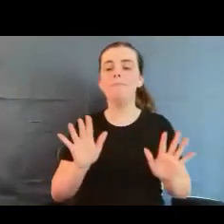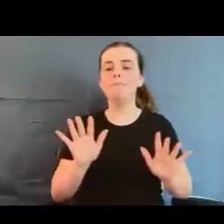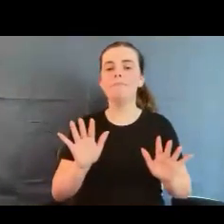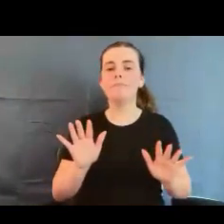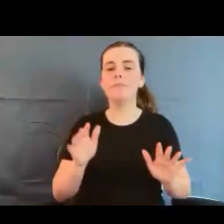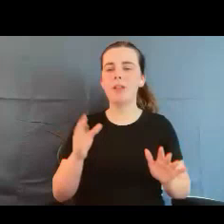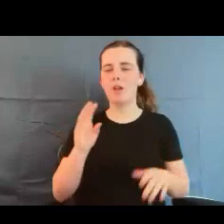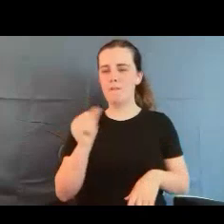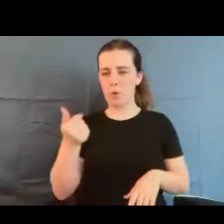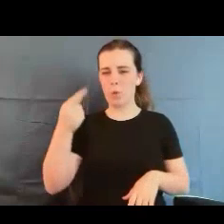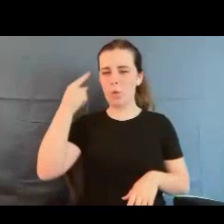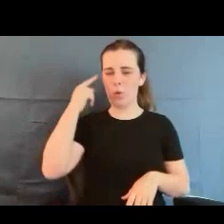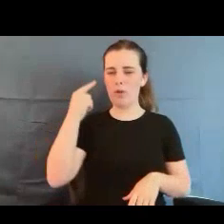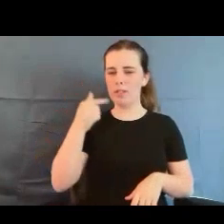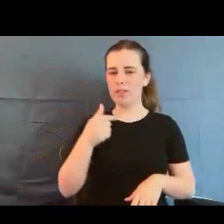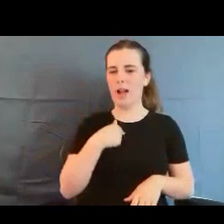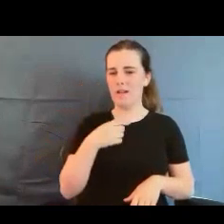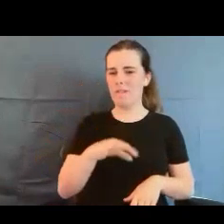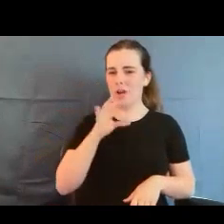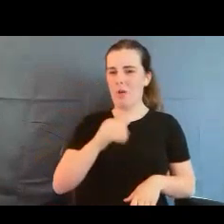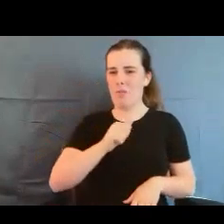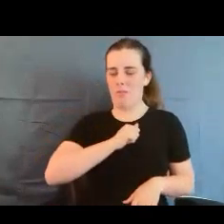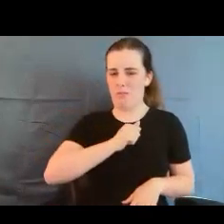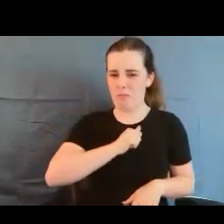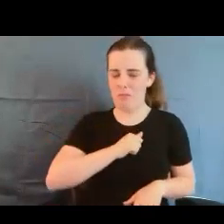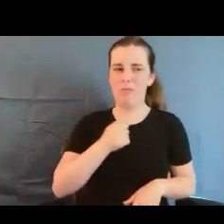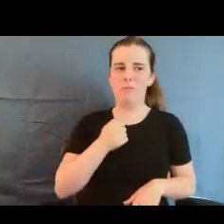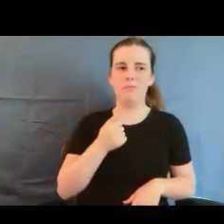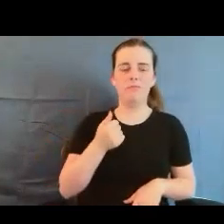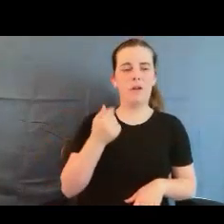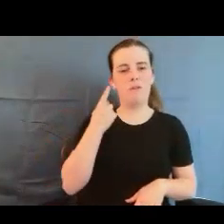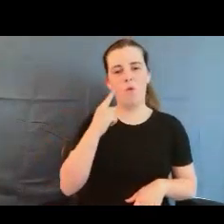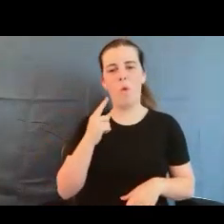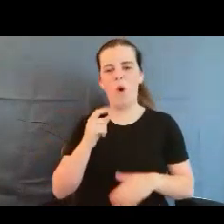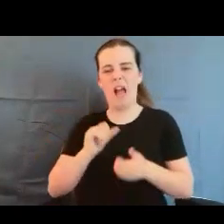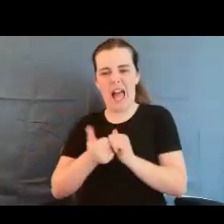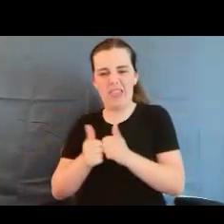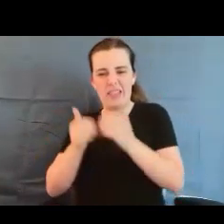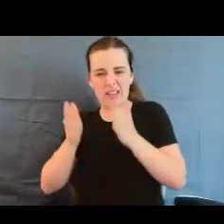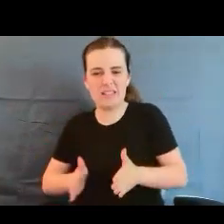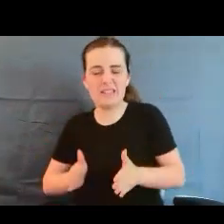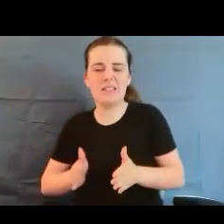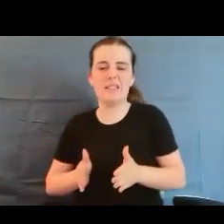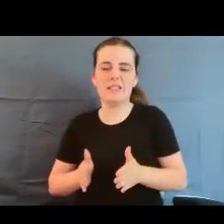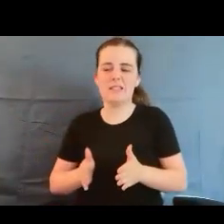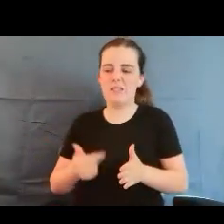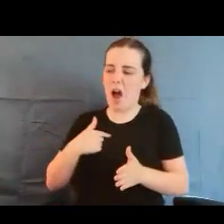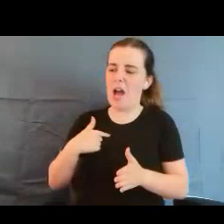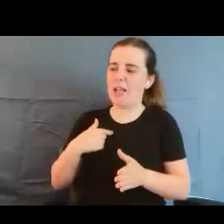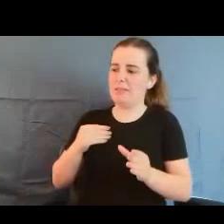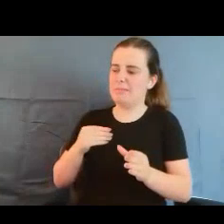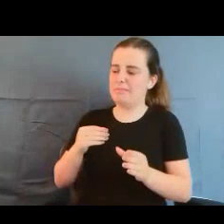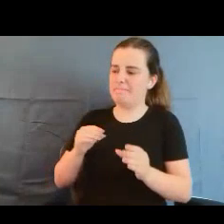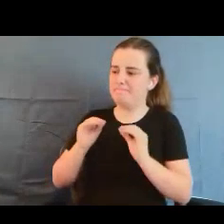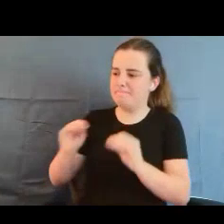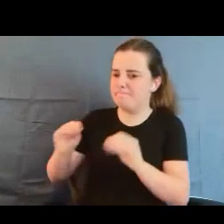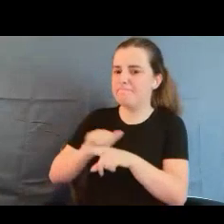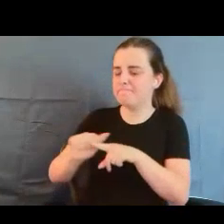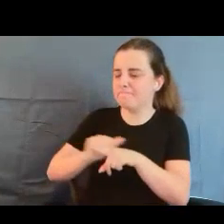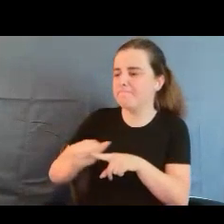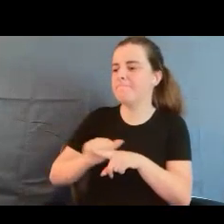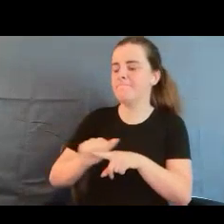this just because I have found this for myself and for athletes I've coached to have been like one of the most important parts of preparing for any race, but